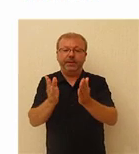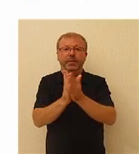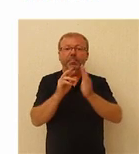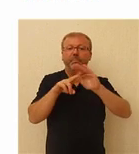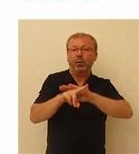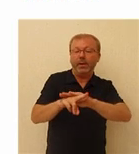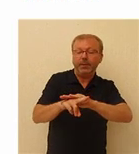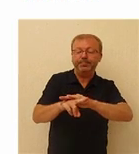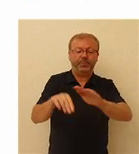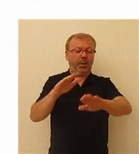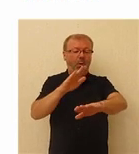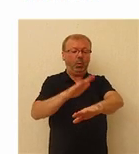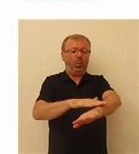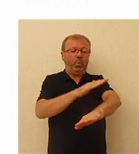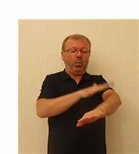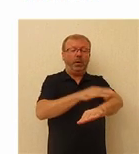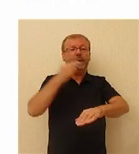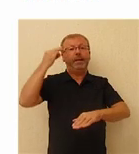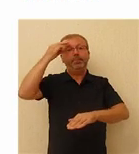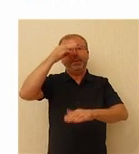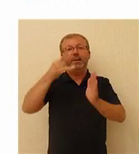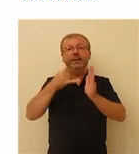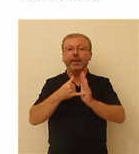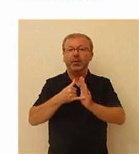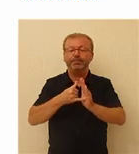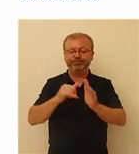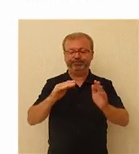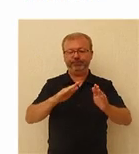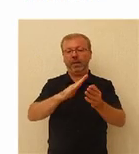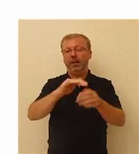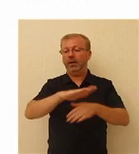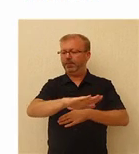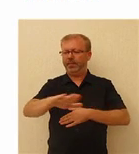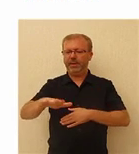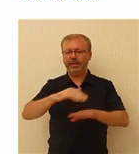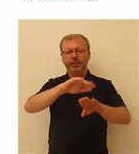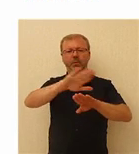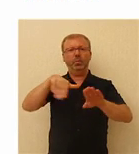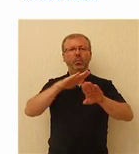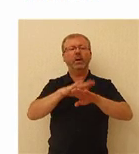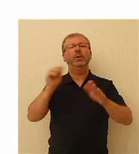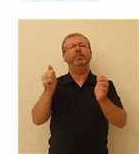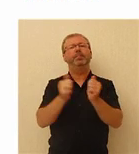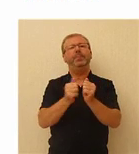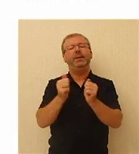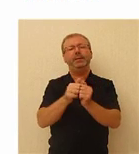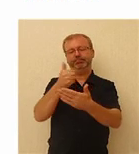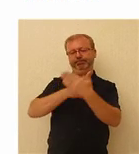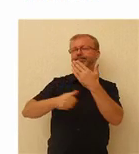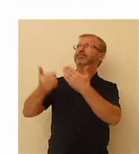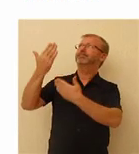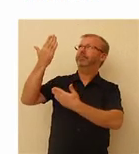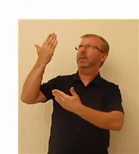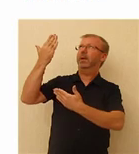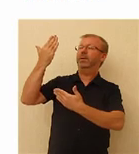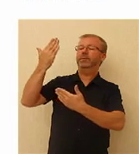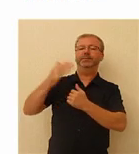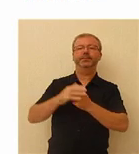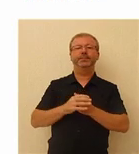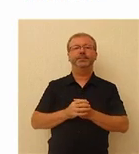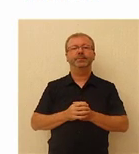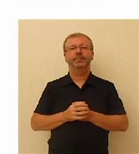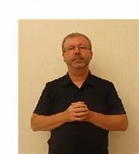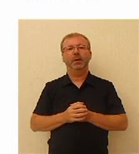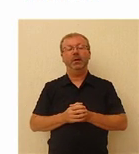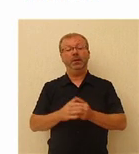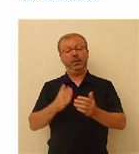of prayer, a walking meditation, a watering hole for the spirit, and a mirror of the soul.